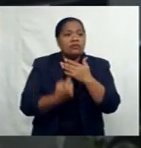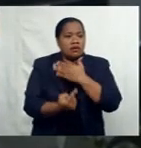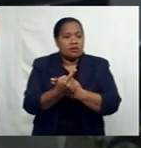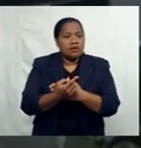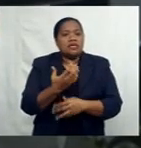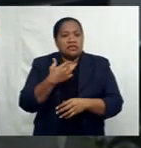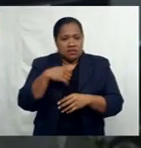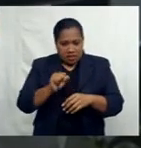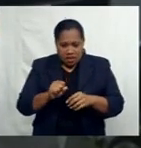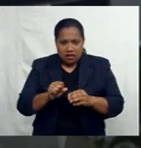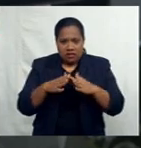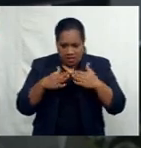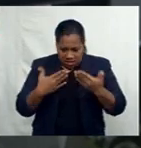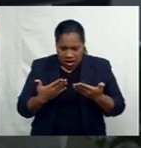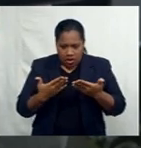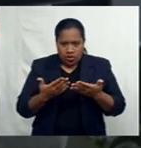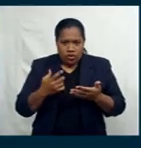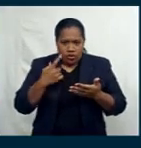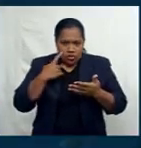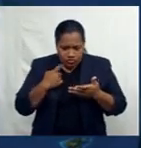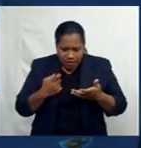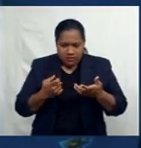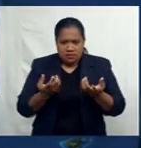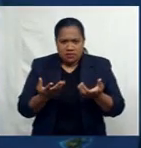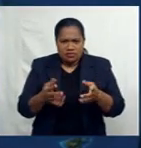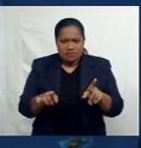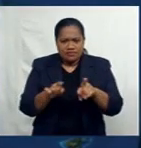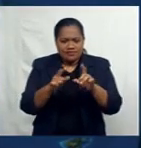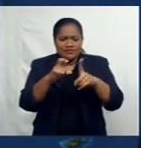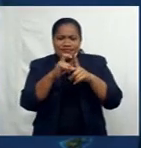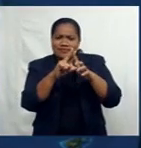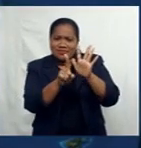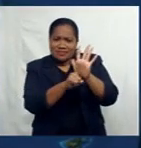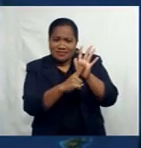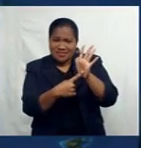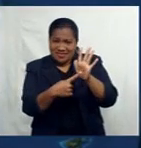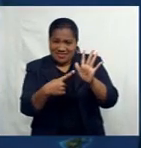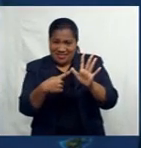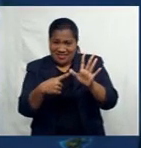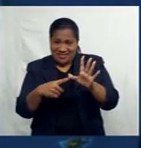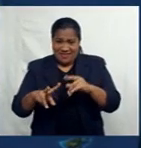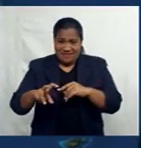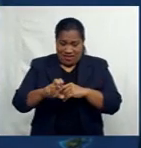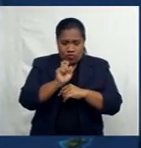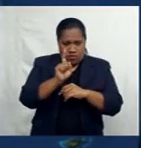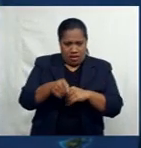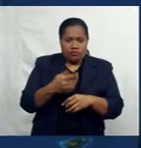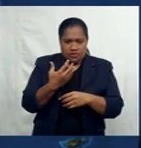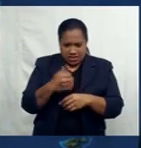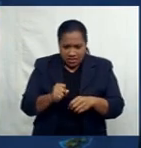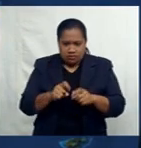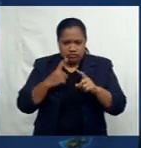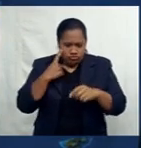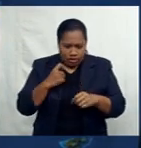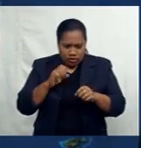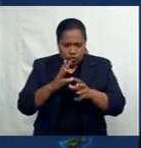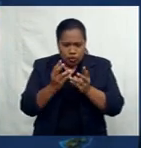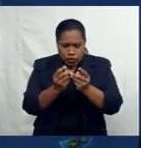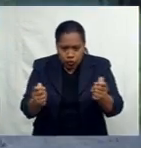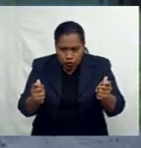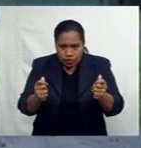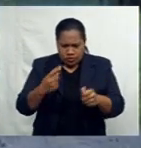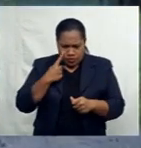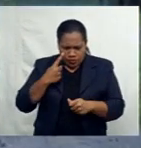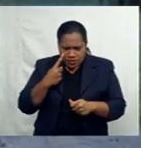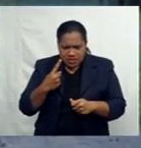a Delta variant. We don't have a new variant, and we encourage everyone to be fully vaccinated. We're seeing variants